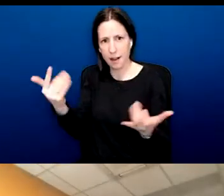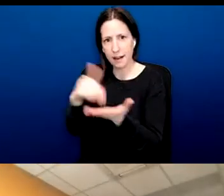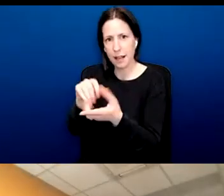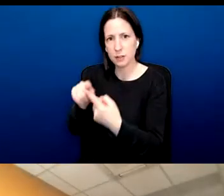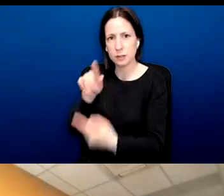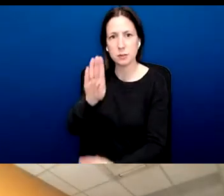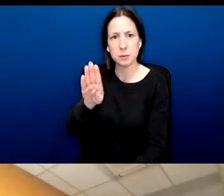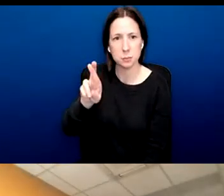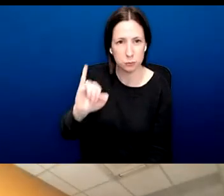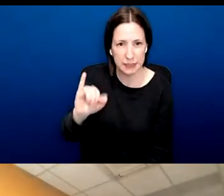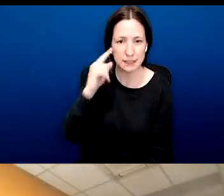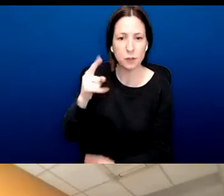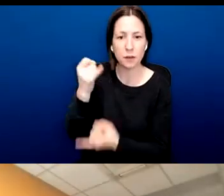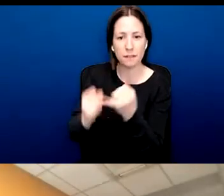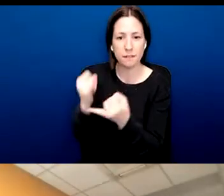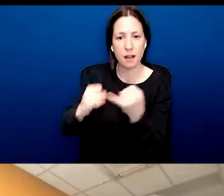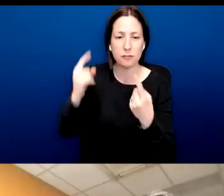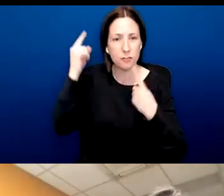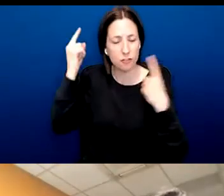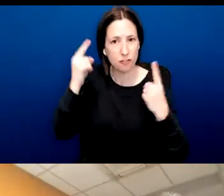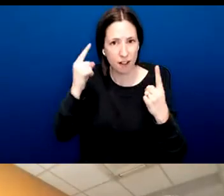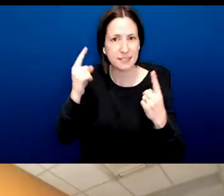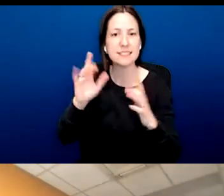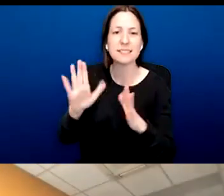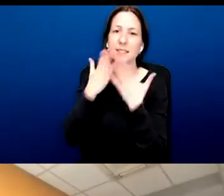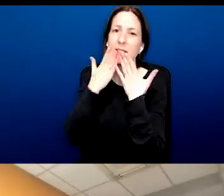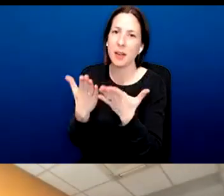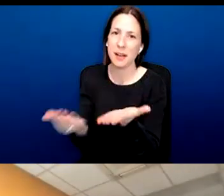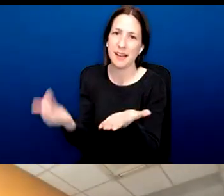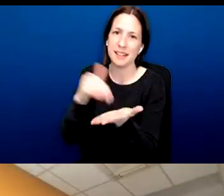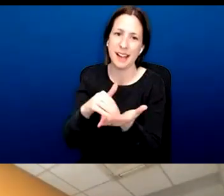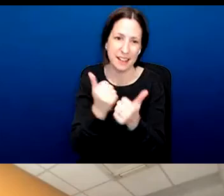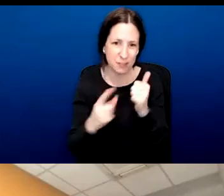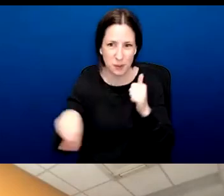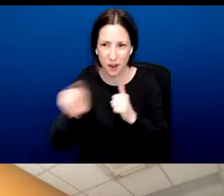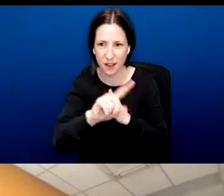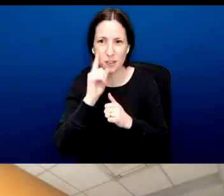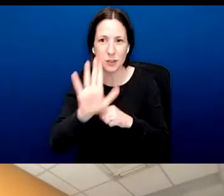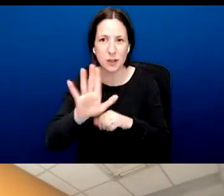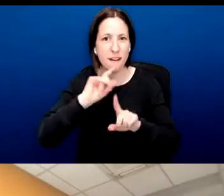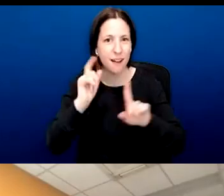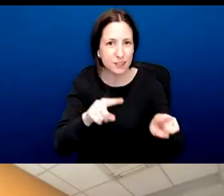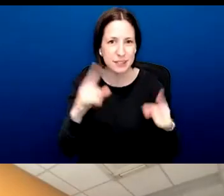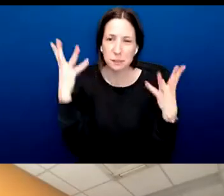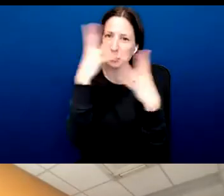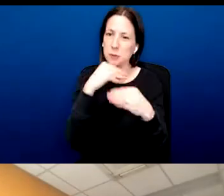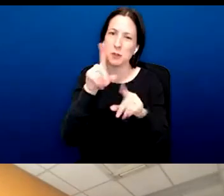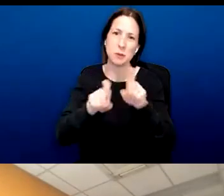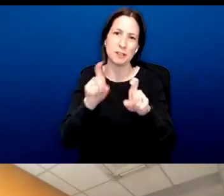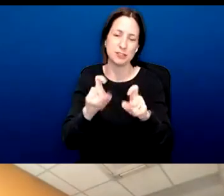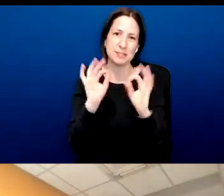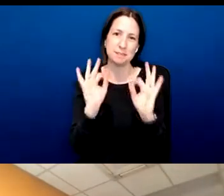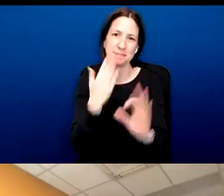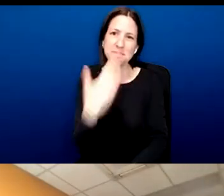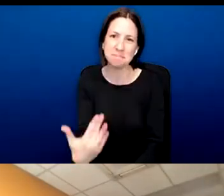our final thoughts. And again, thank you so much for everyone's answers and these beautiful questions that came through.